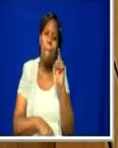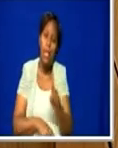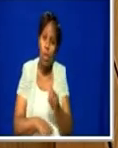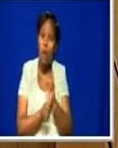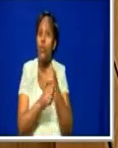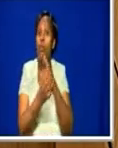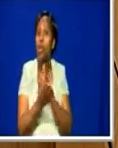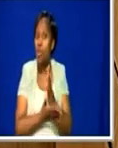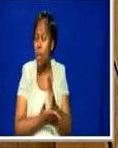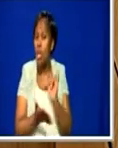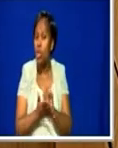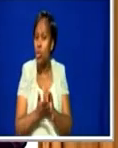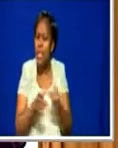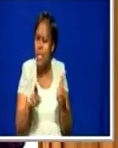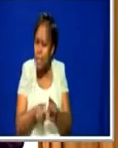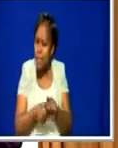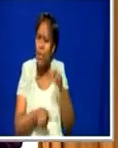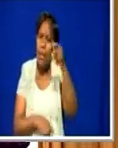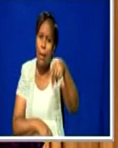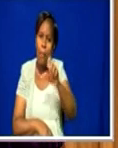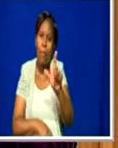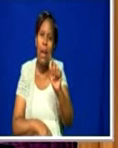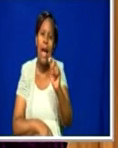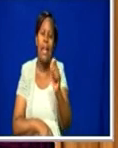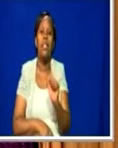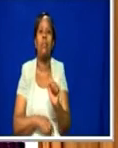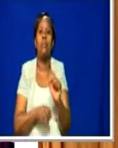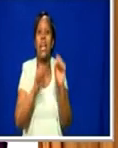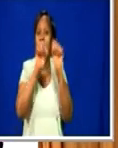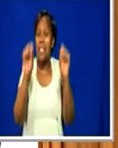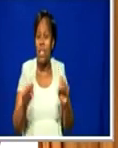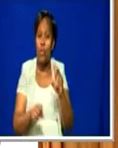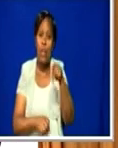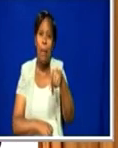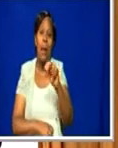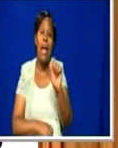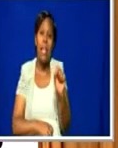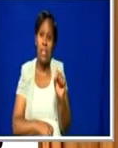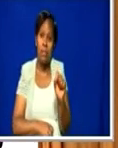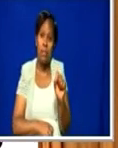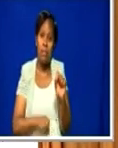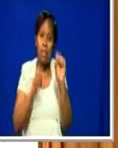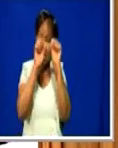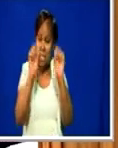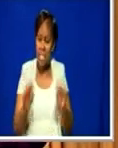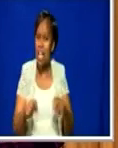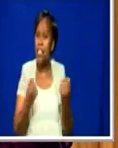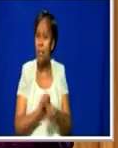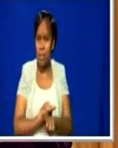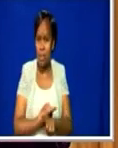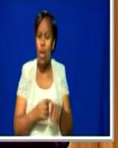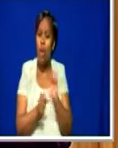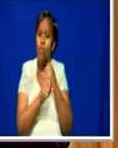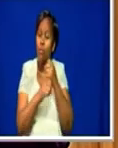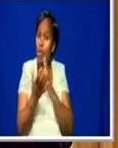sure Yes. that it is according to the size of the planets. you mean that the Because planets have are different not- sizes? Yes, the planets are not of the same size. Wow, So Mwalimu. you have to make